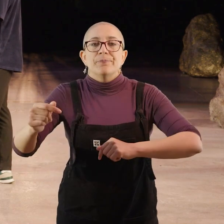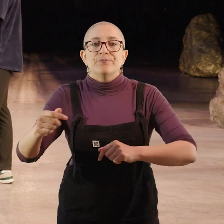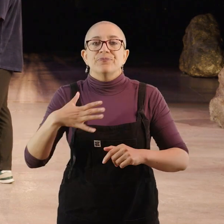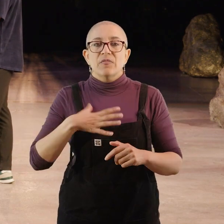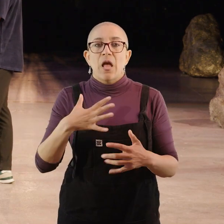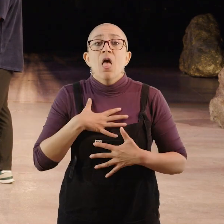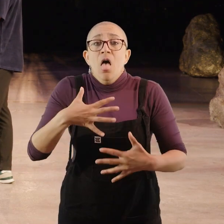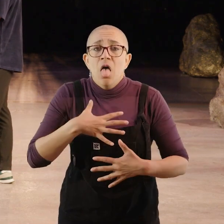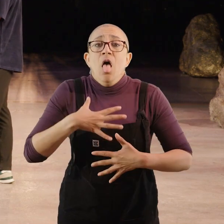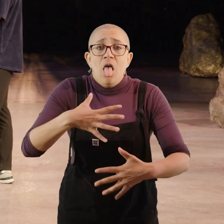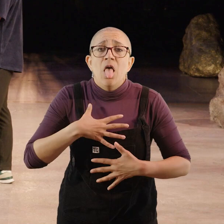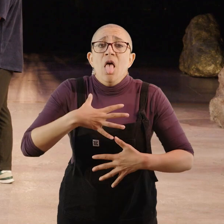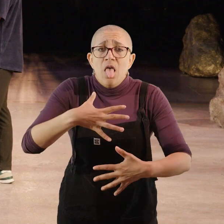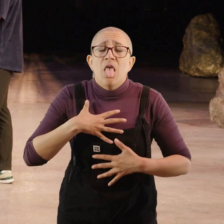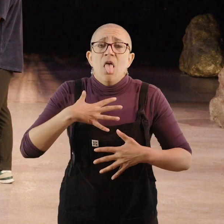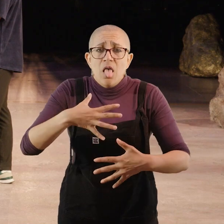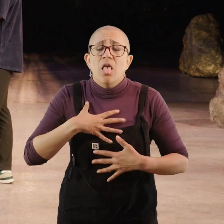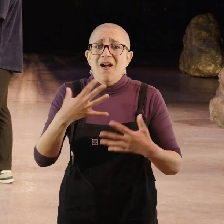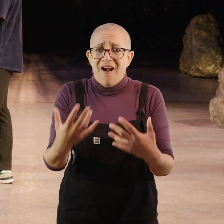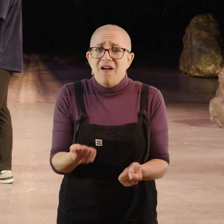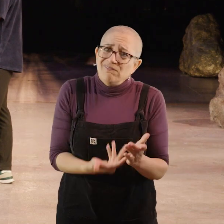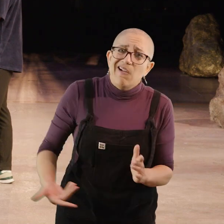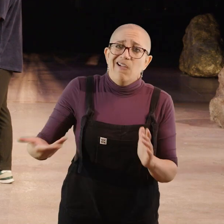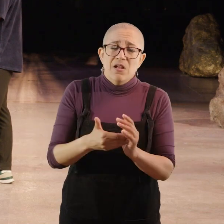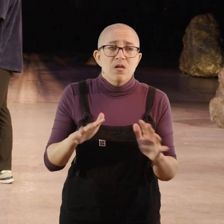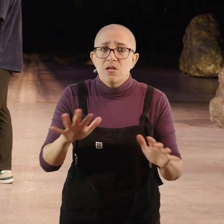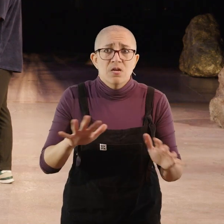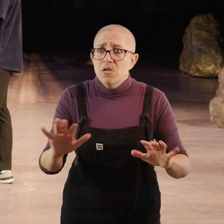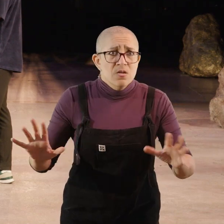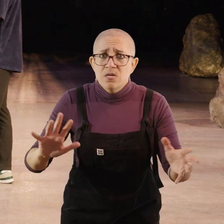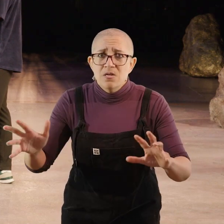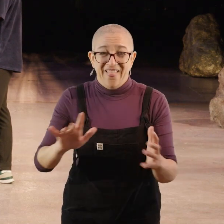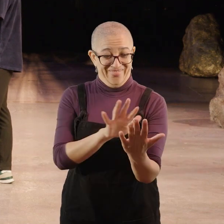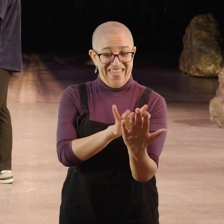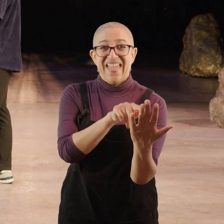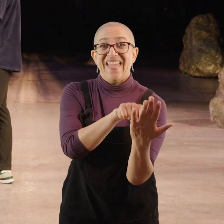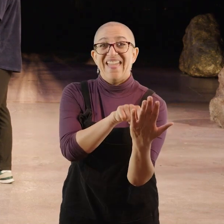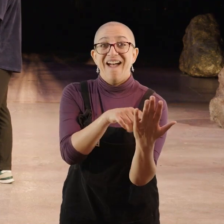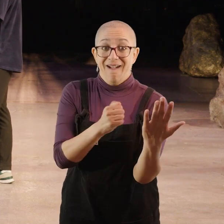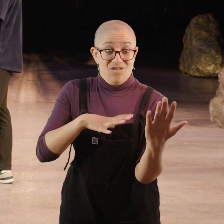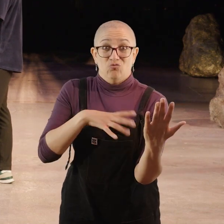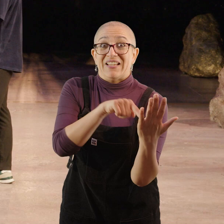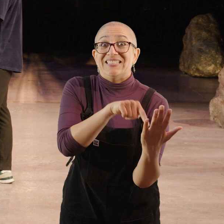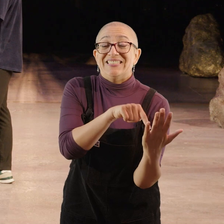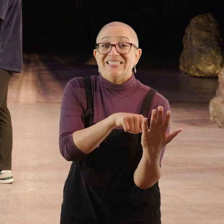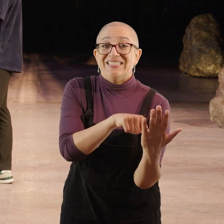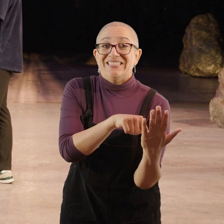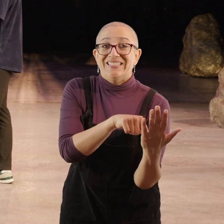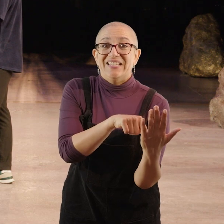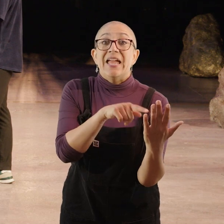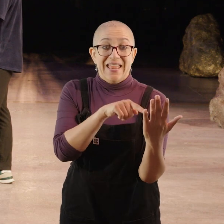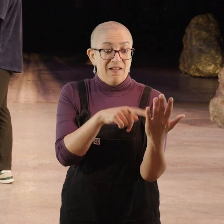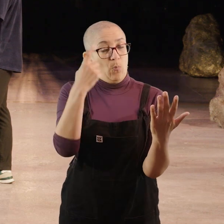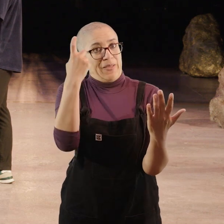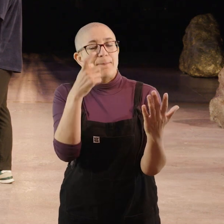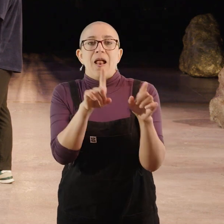sort of breathlessness already, which, you know, it's there in in the text already if we treat them as one